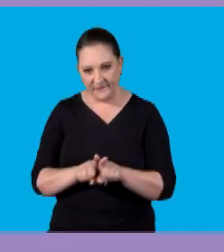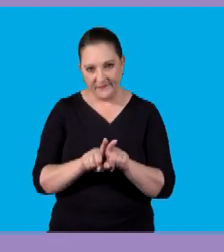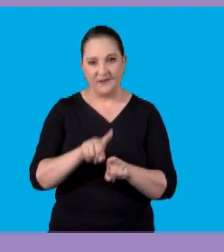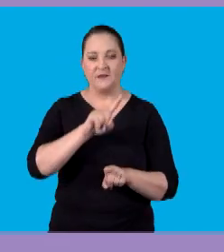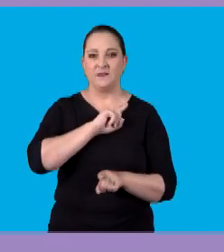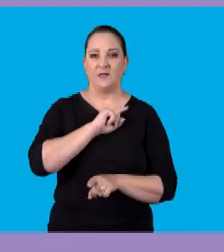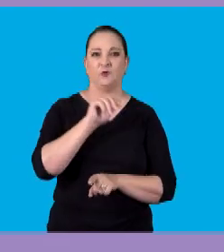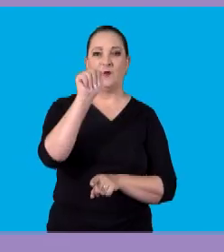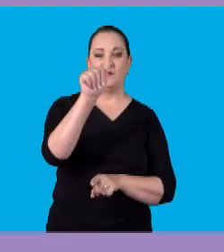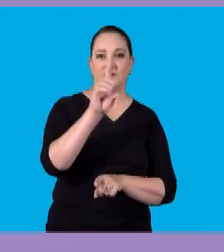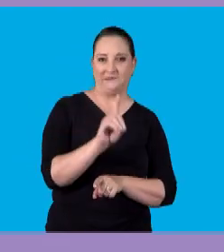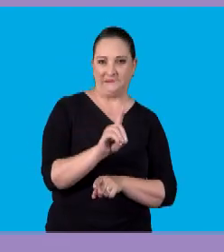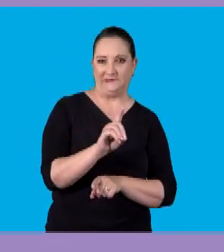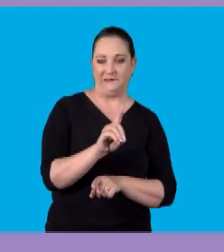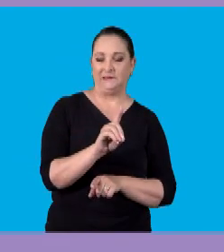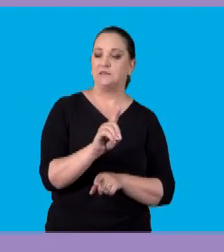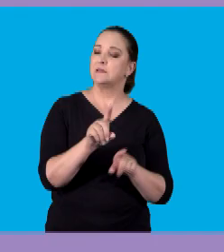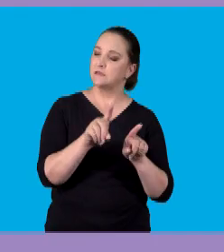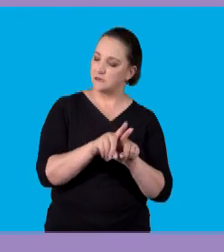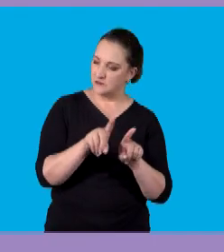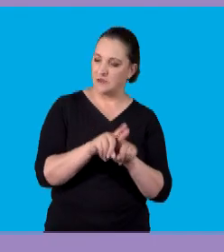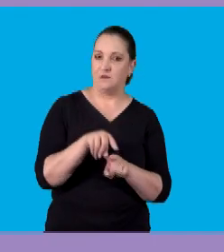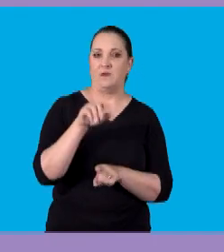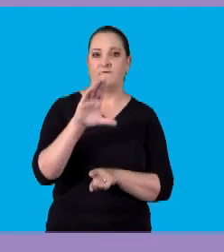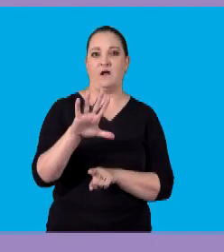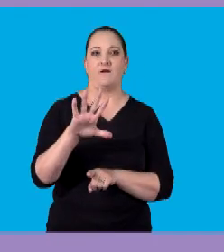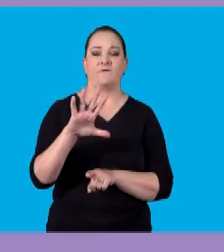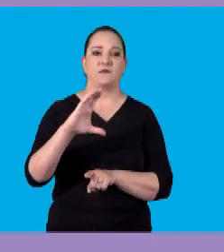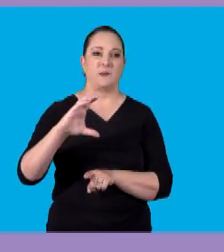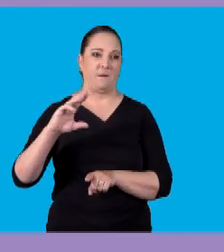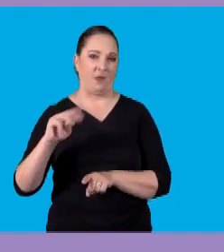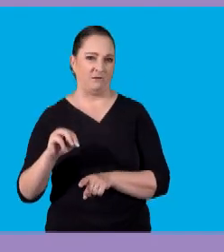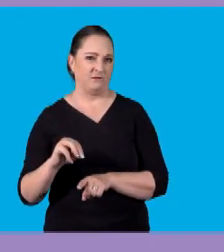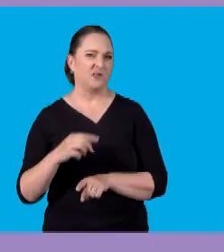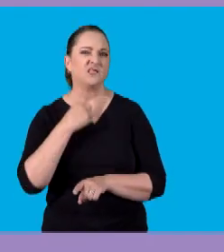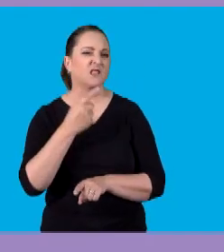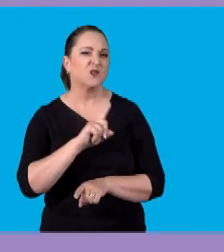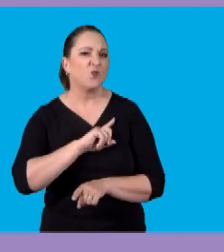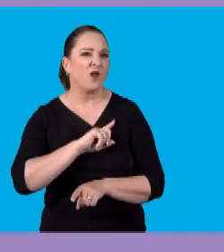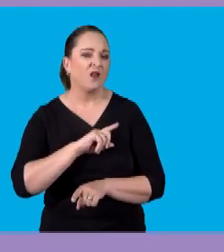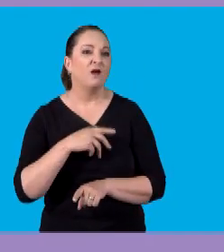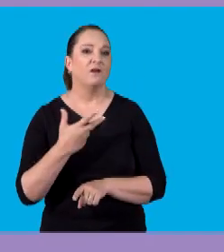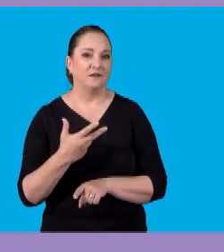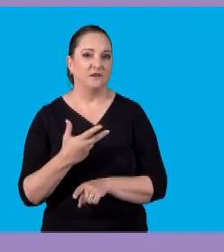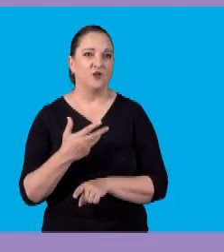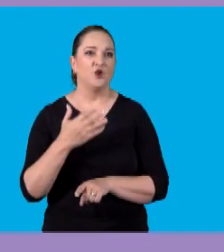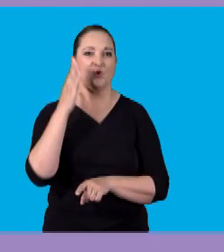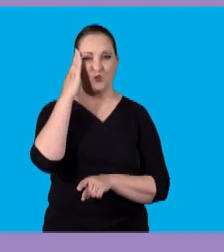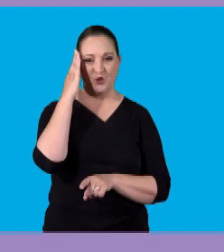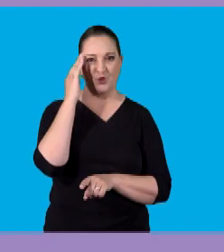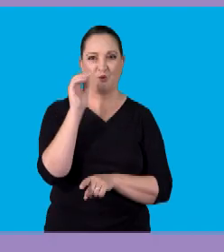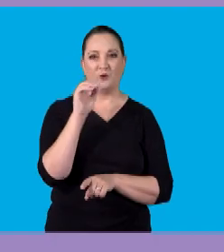that AD is equals to 5 centimeters. Now, why are we saying that? It is because we were